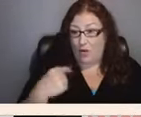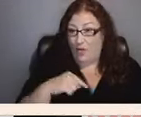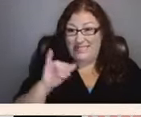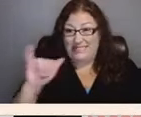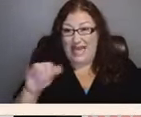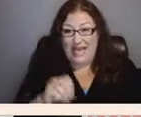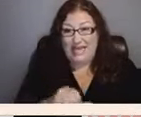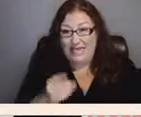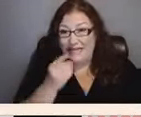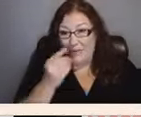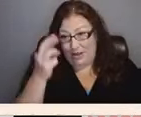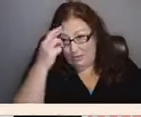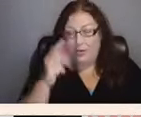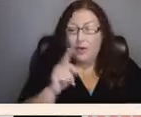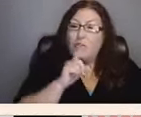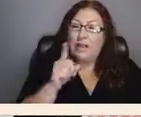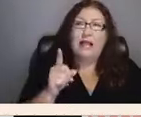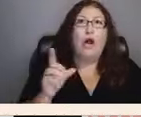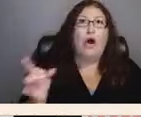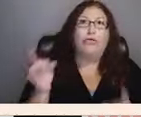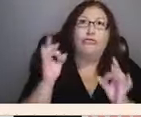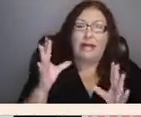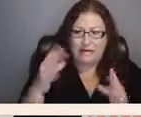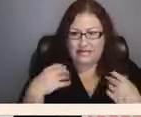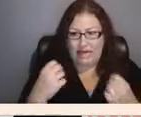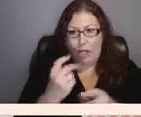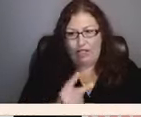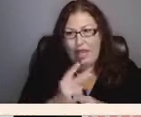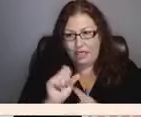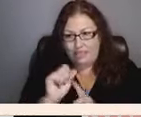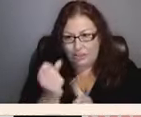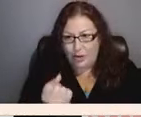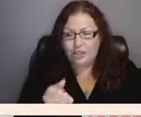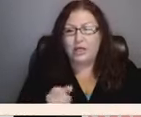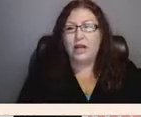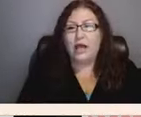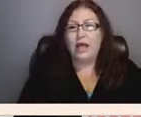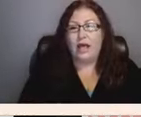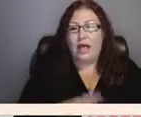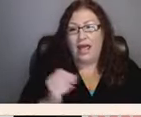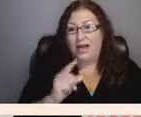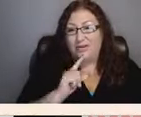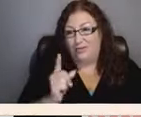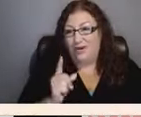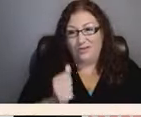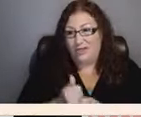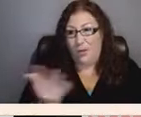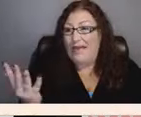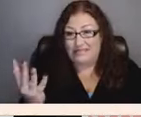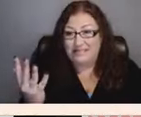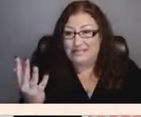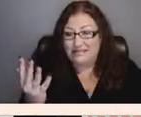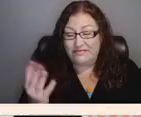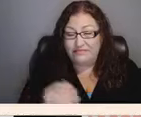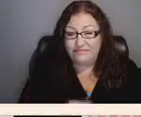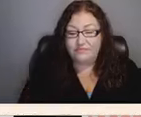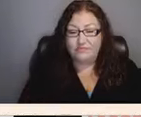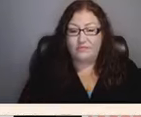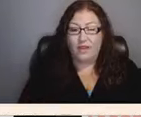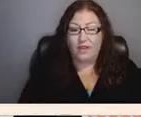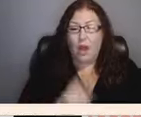horrendous healthcare conditions, and it was a wasteland. And when we decided